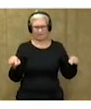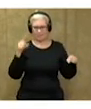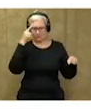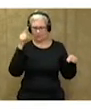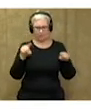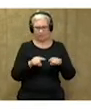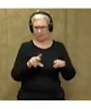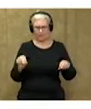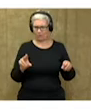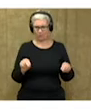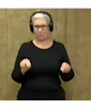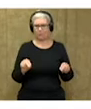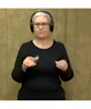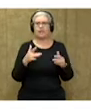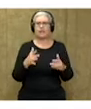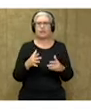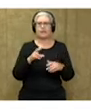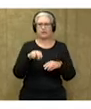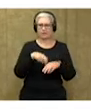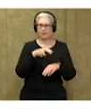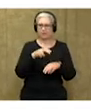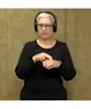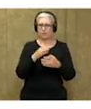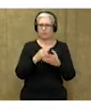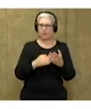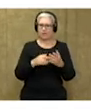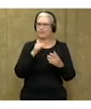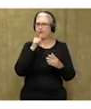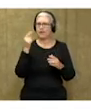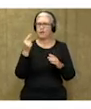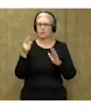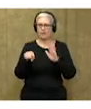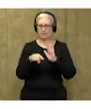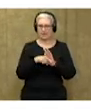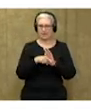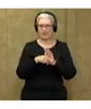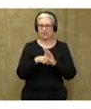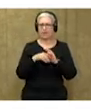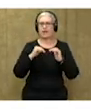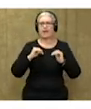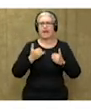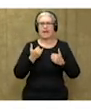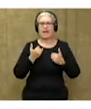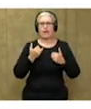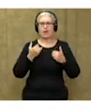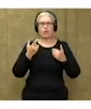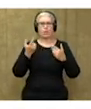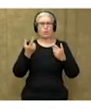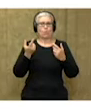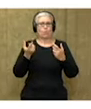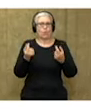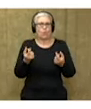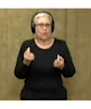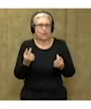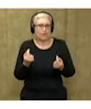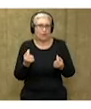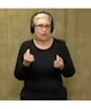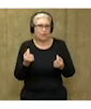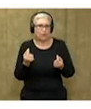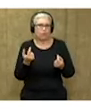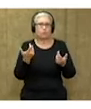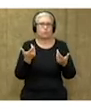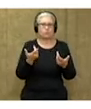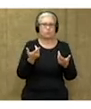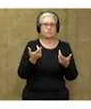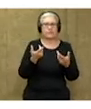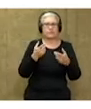of life. We also know that it's not always negative. And now we're going to talk about how our reaction determines the outcome. So we can